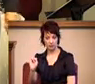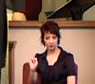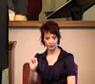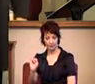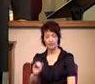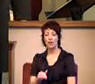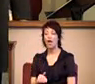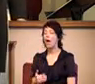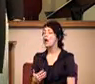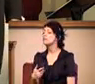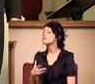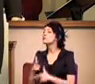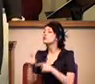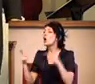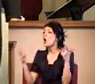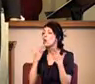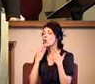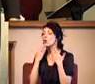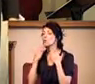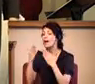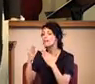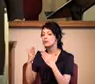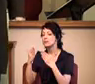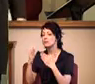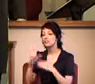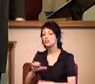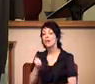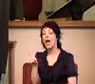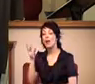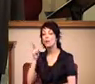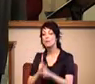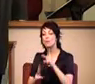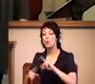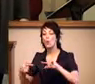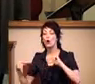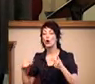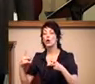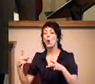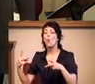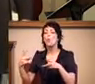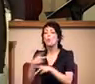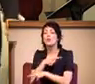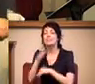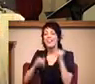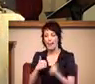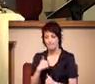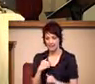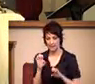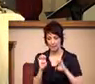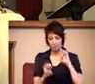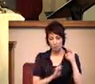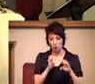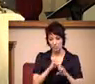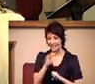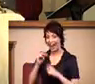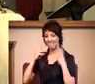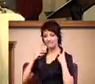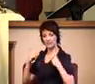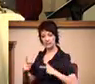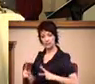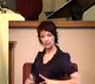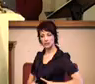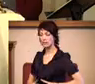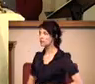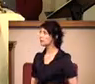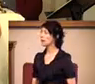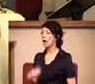I am so grateful because there are other people who hurt worse than me, emotionally and physically. I was